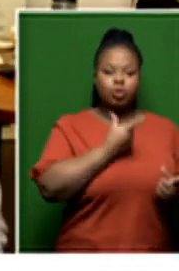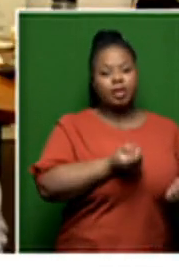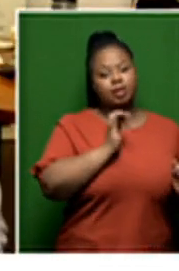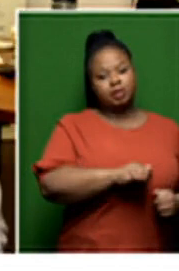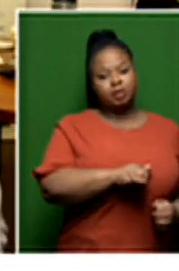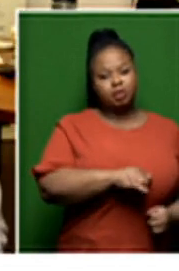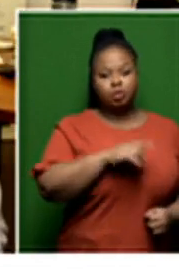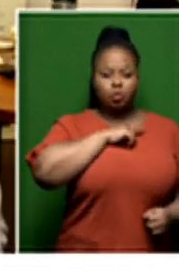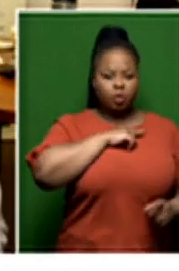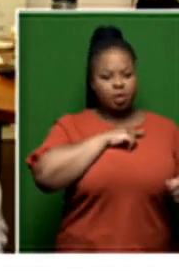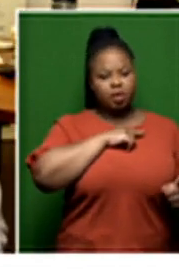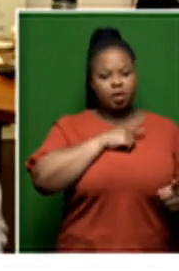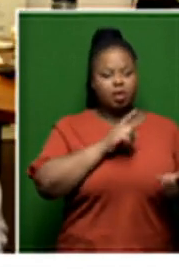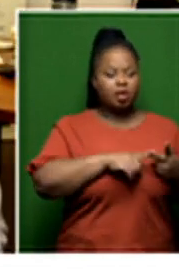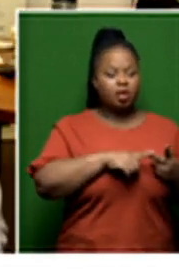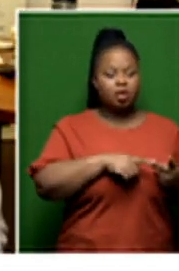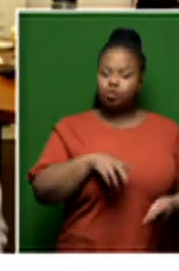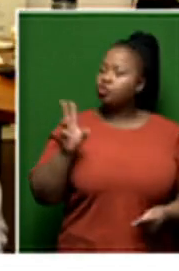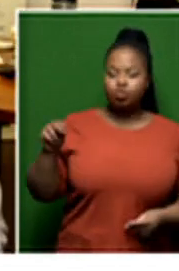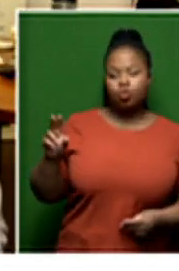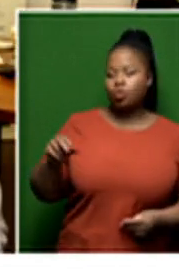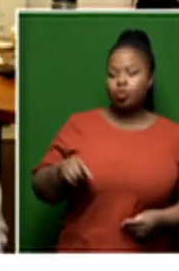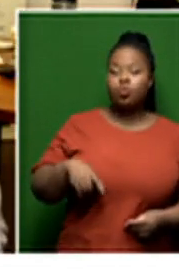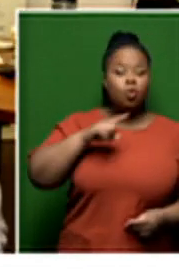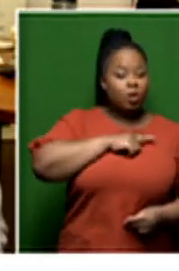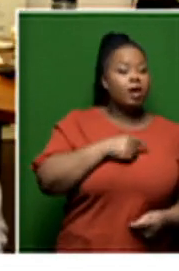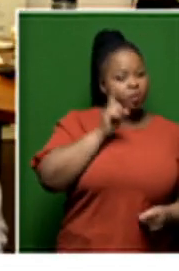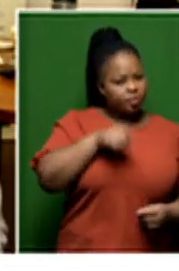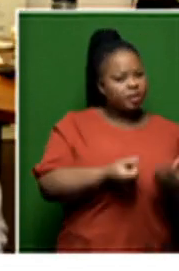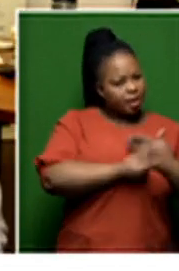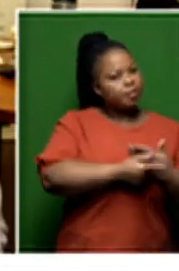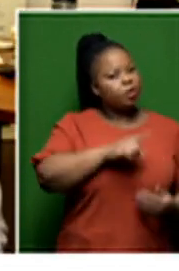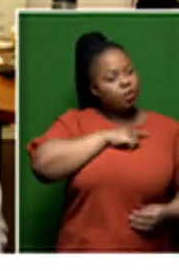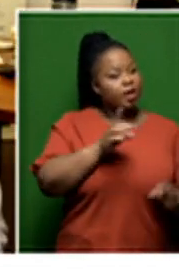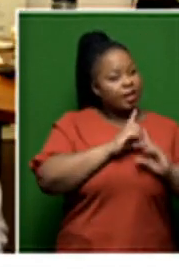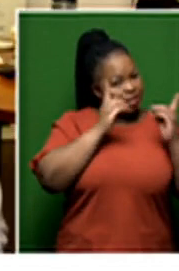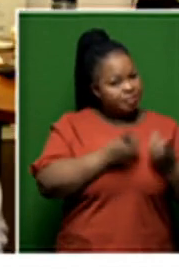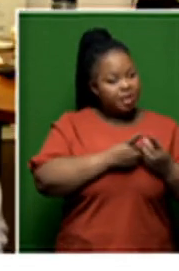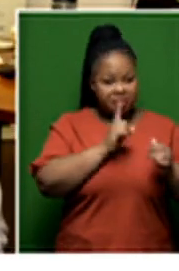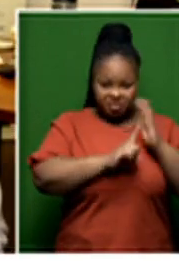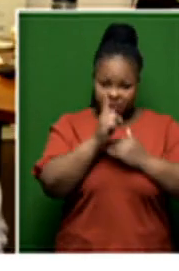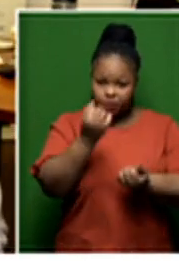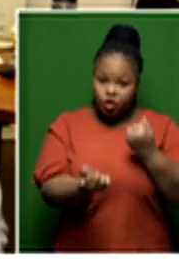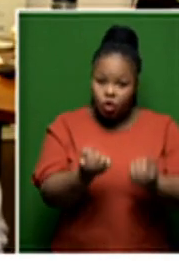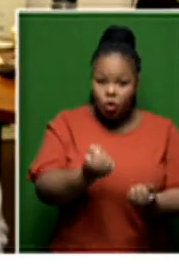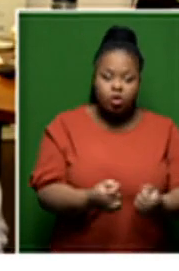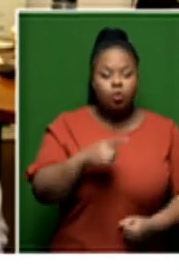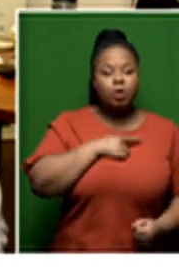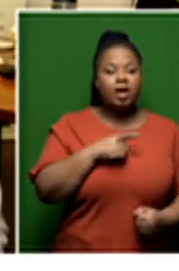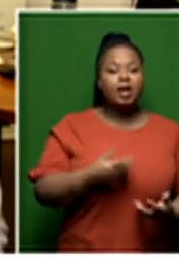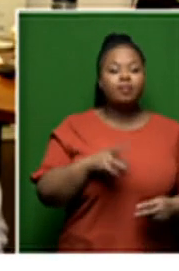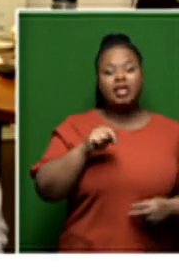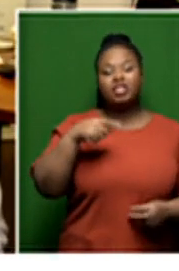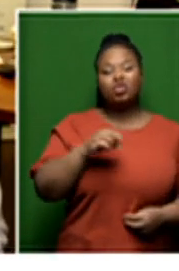because it had to be done, because after the department had to be taken to court by civil